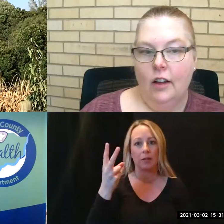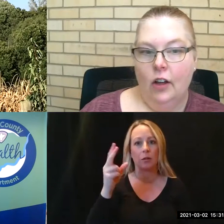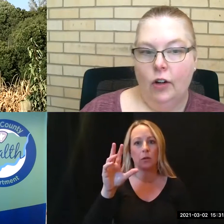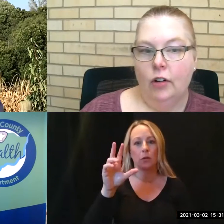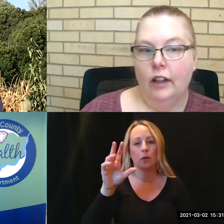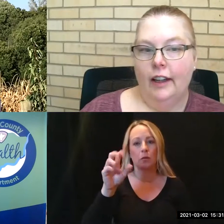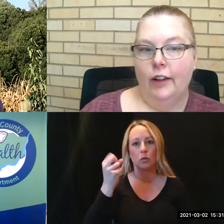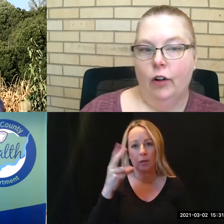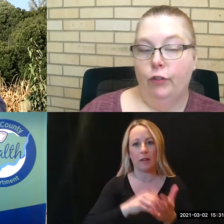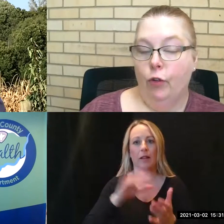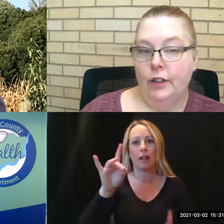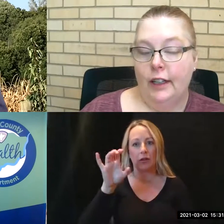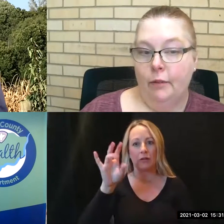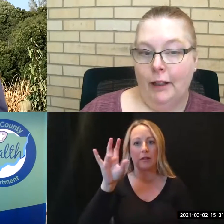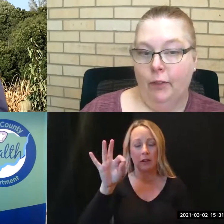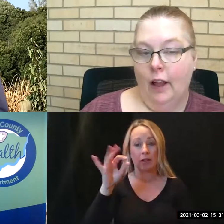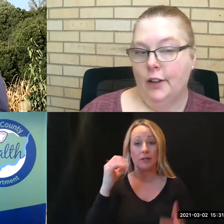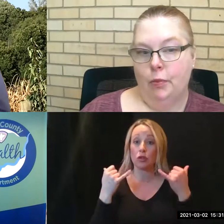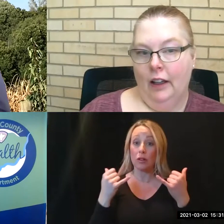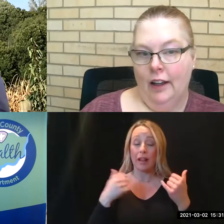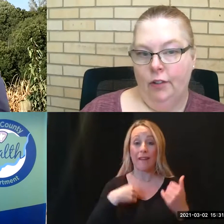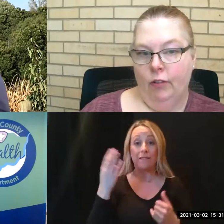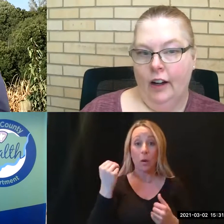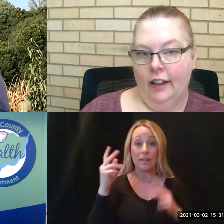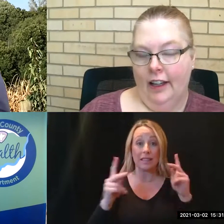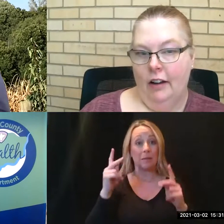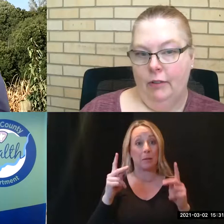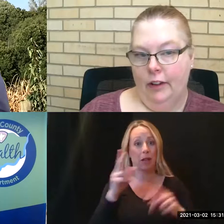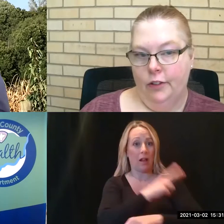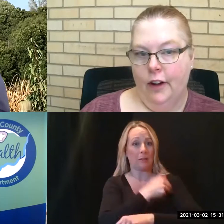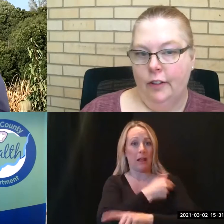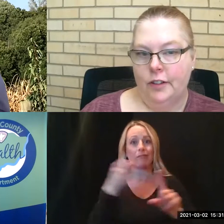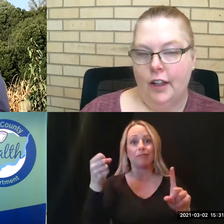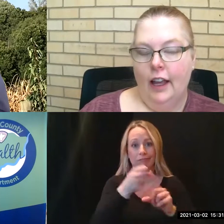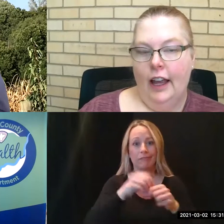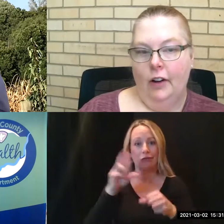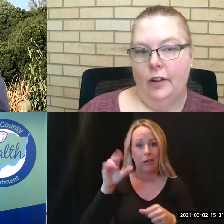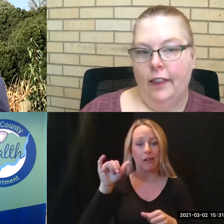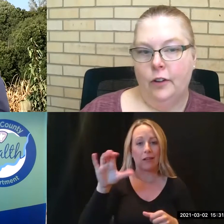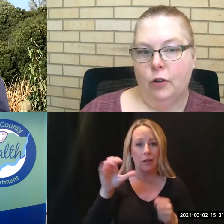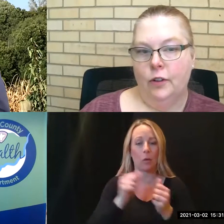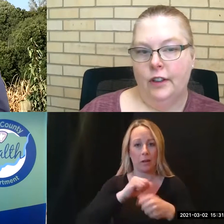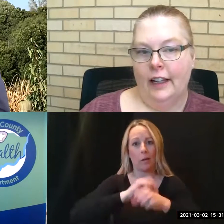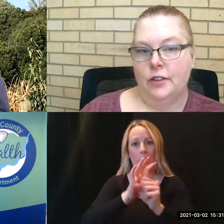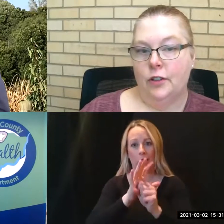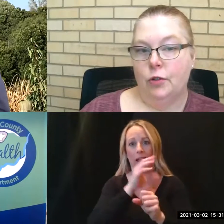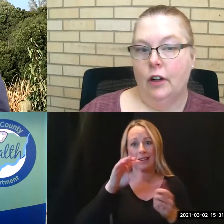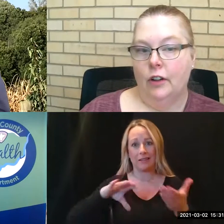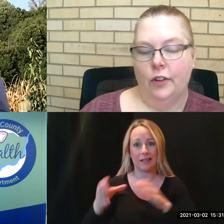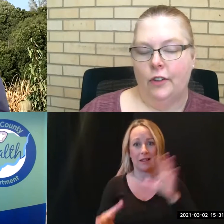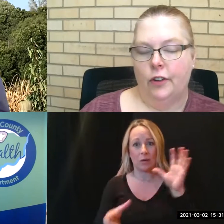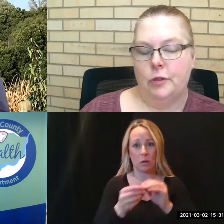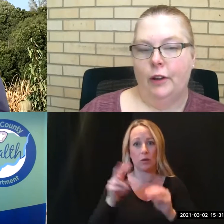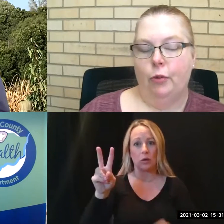12,879. Currently, there are 14 people hospitalized in Rock Island County with this virus, and our death toll stands at